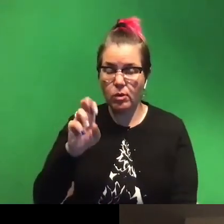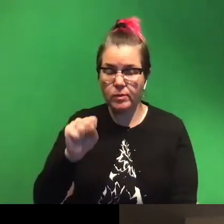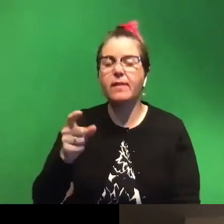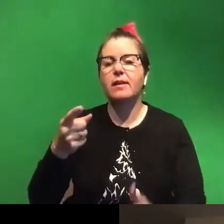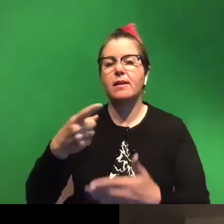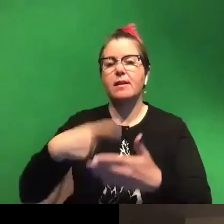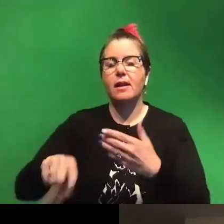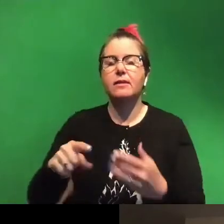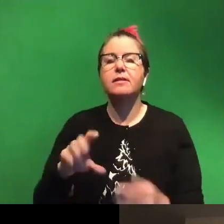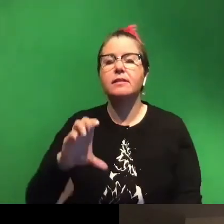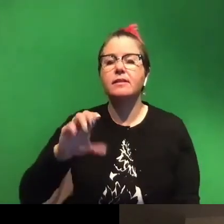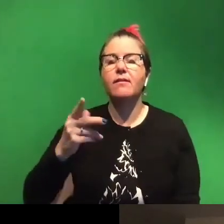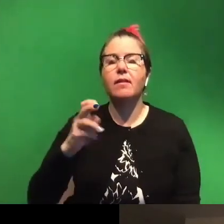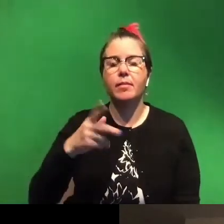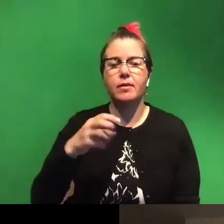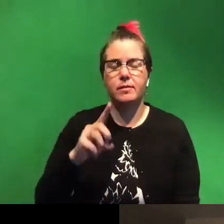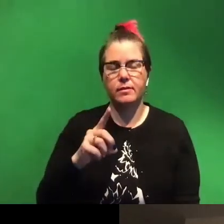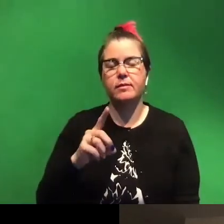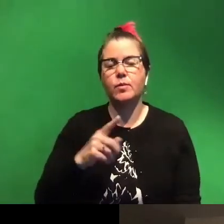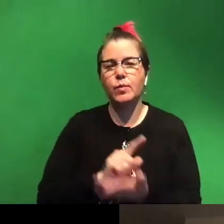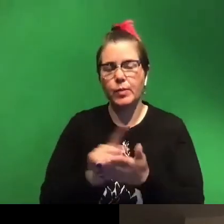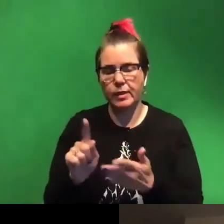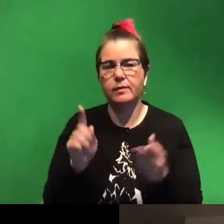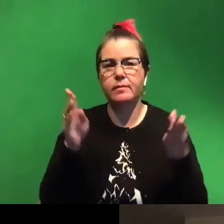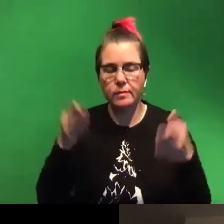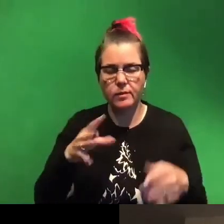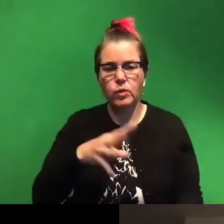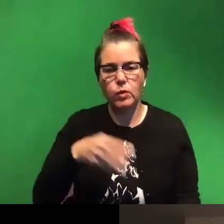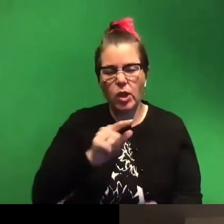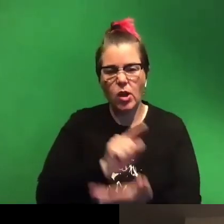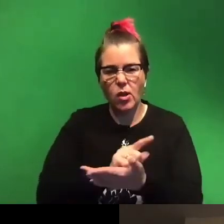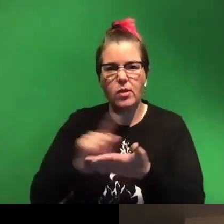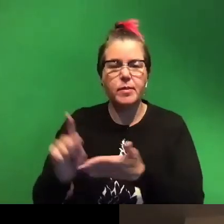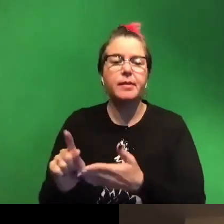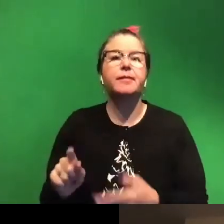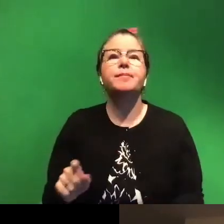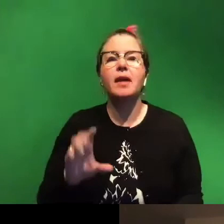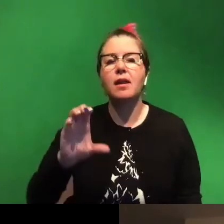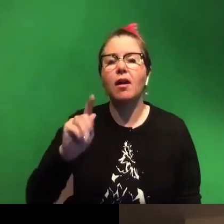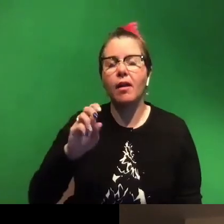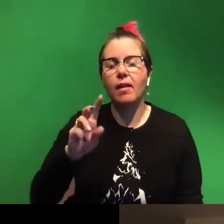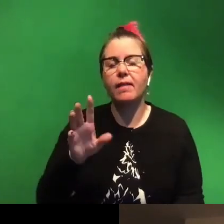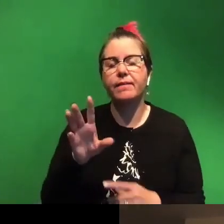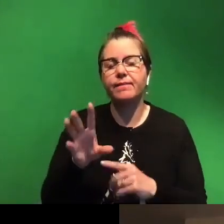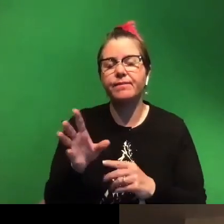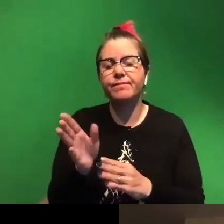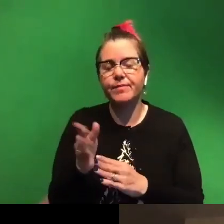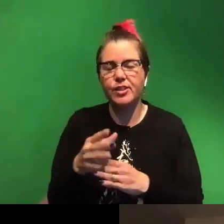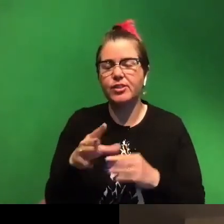going to be cephalopod week. So we're going to be doing all squids all week, and cuttlefish and octopus. I'm just a bit partial to